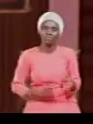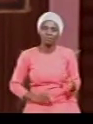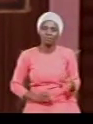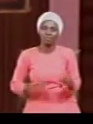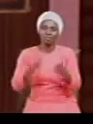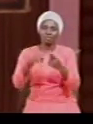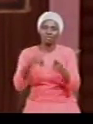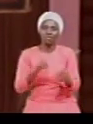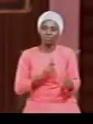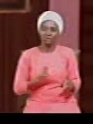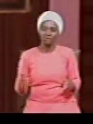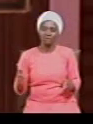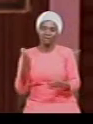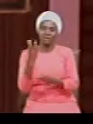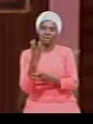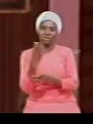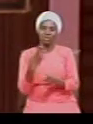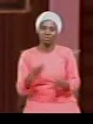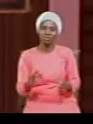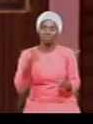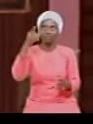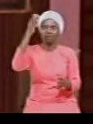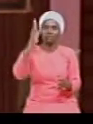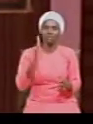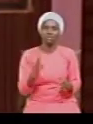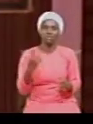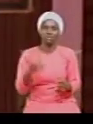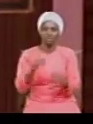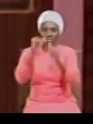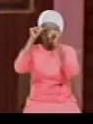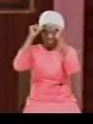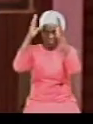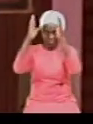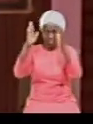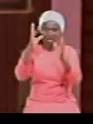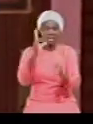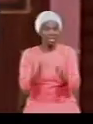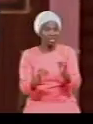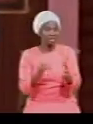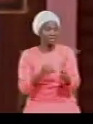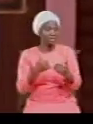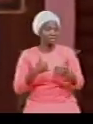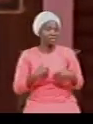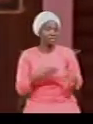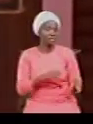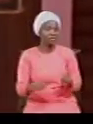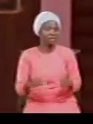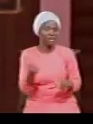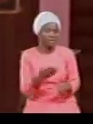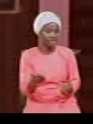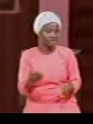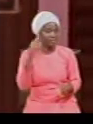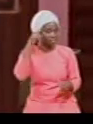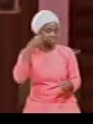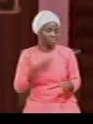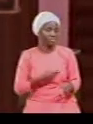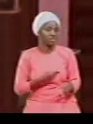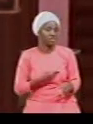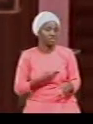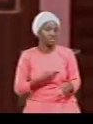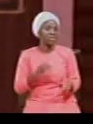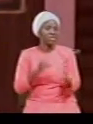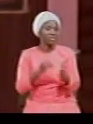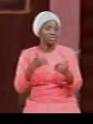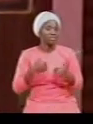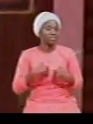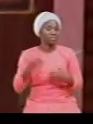to the right hand of God the Father, if it has done anything for us, it